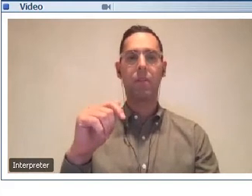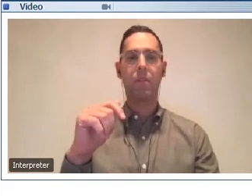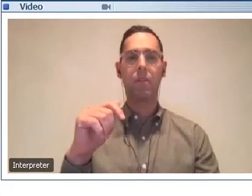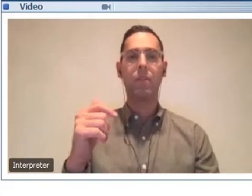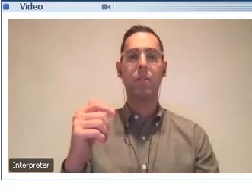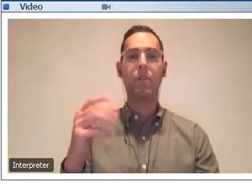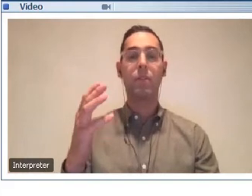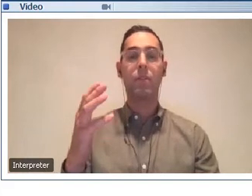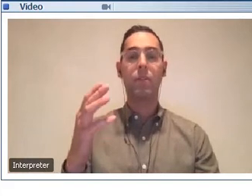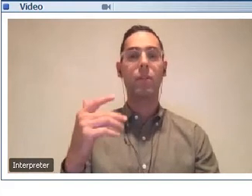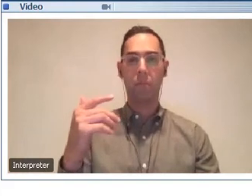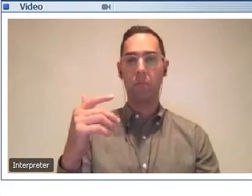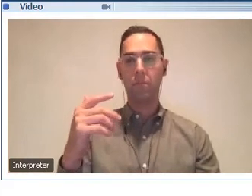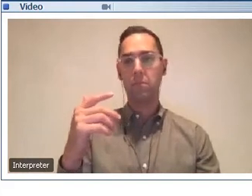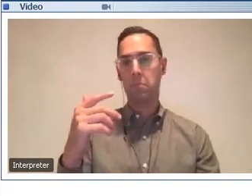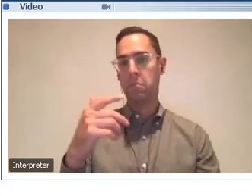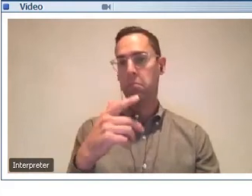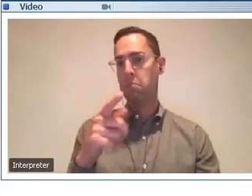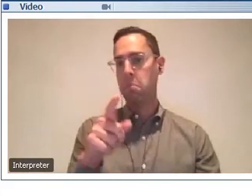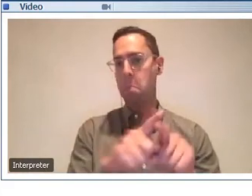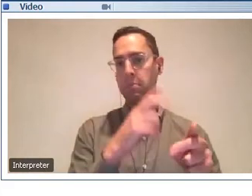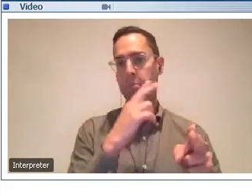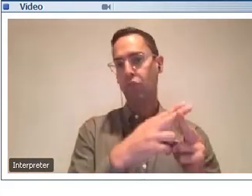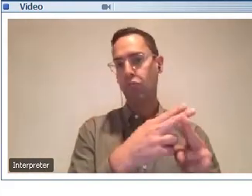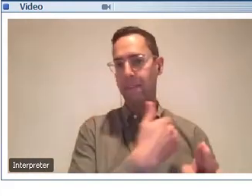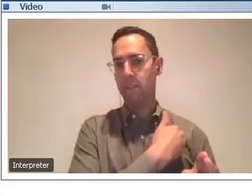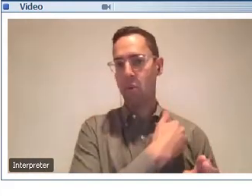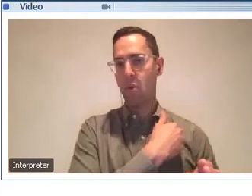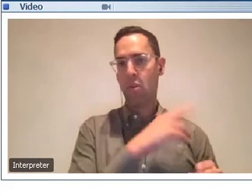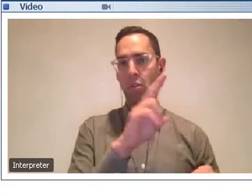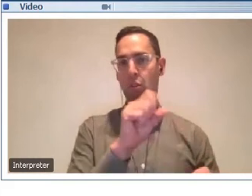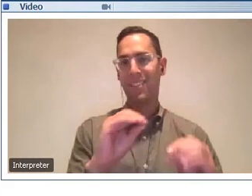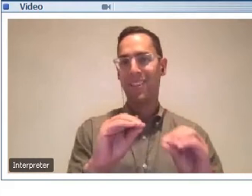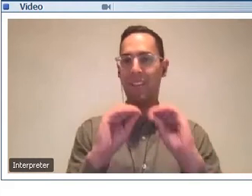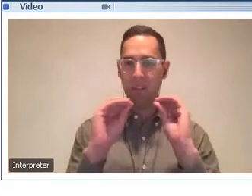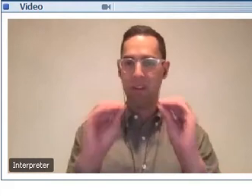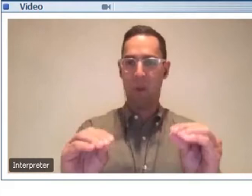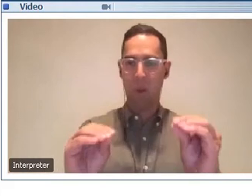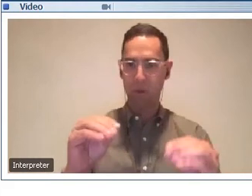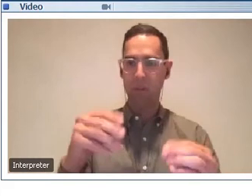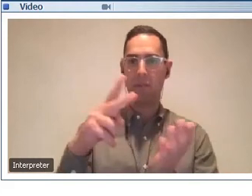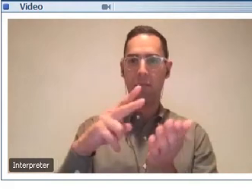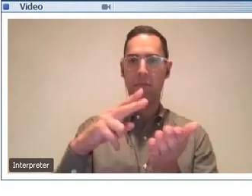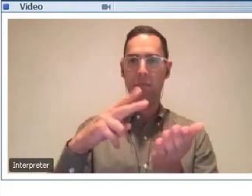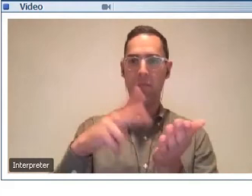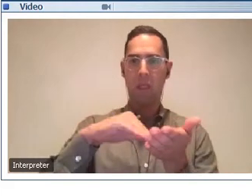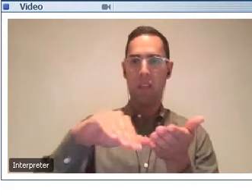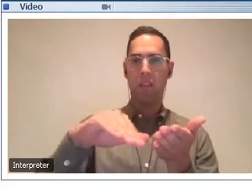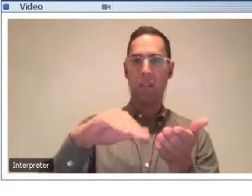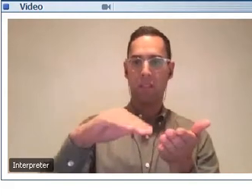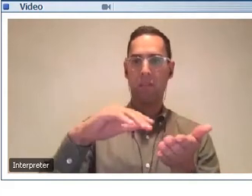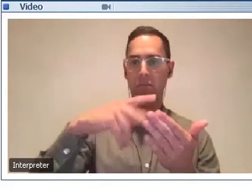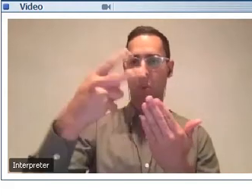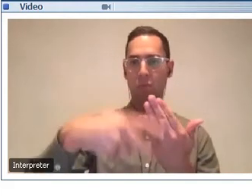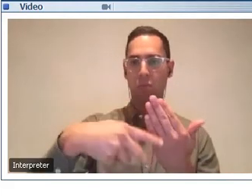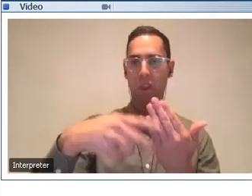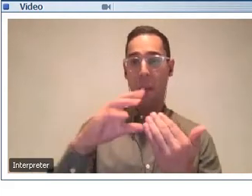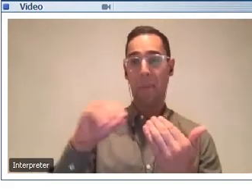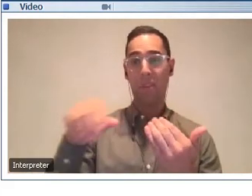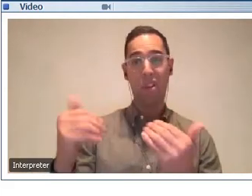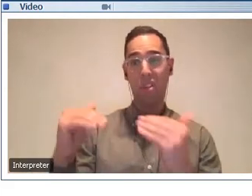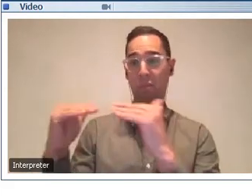the U.S. has no national paid leave program. In fact, we are the only OECD country without one. And many of our other peer countries